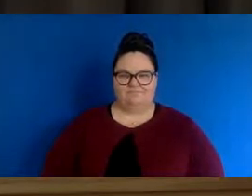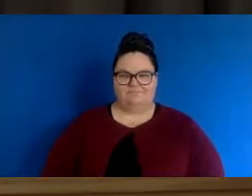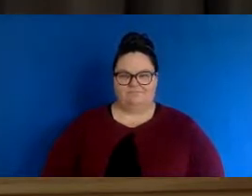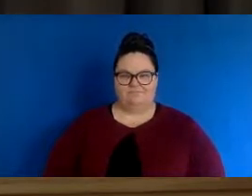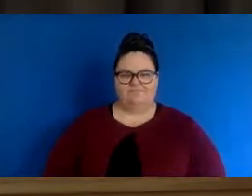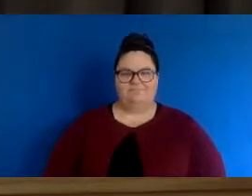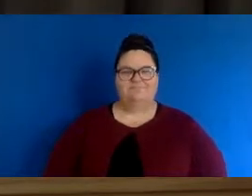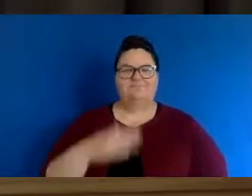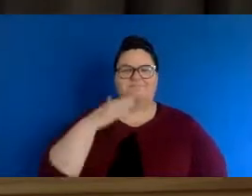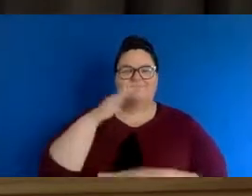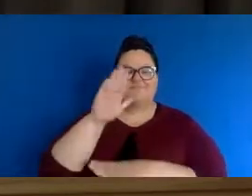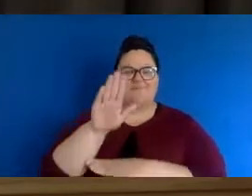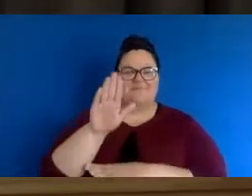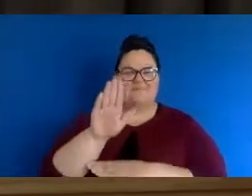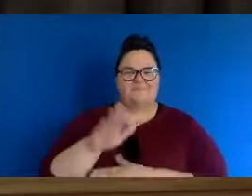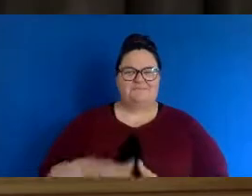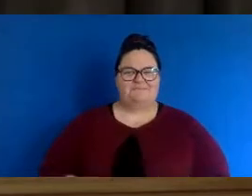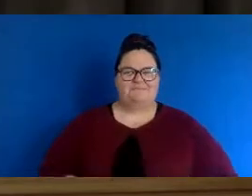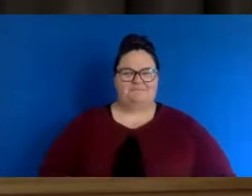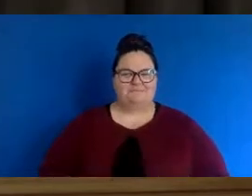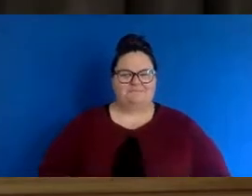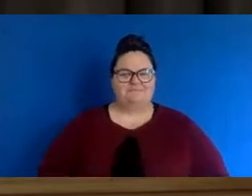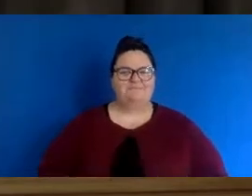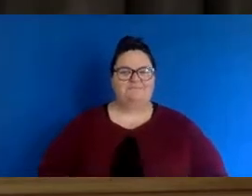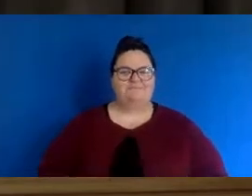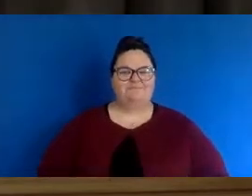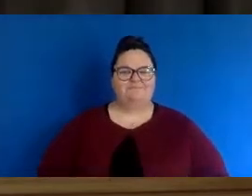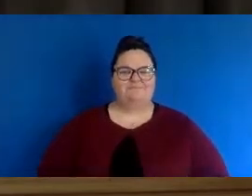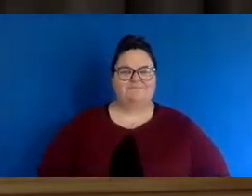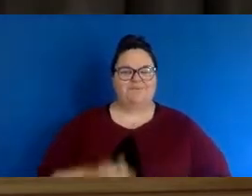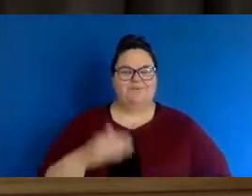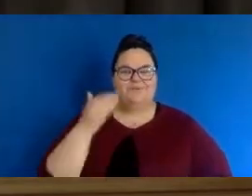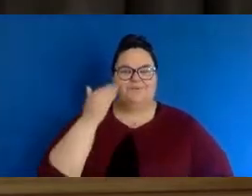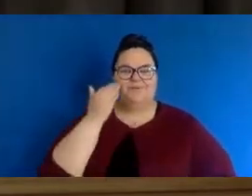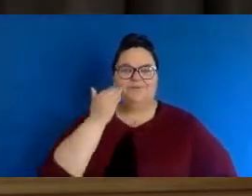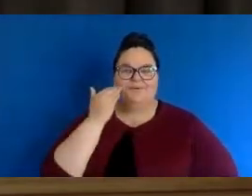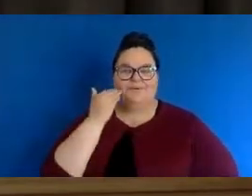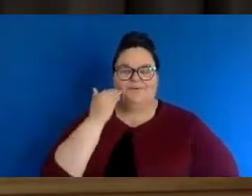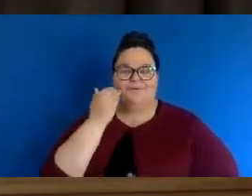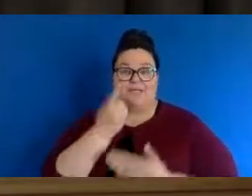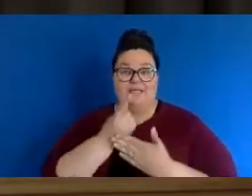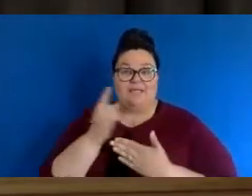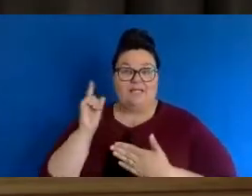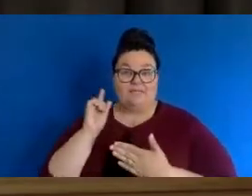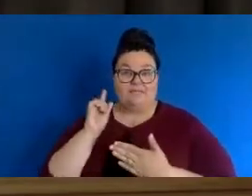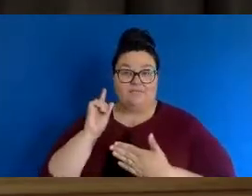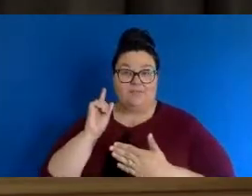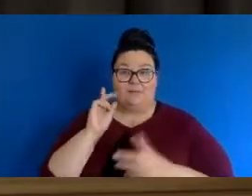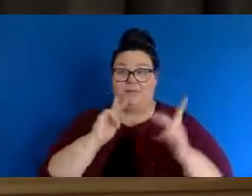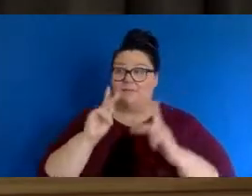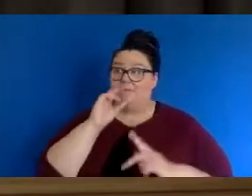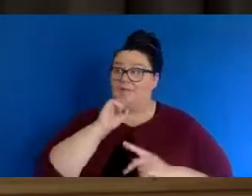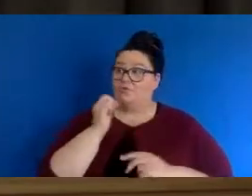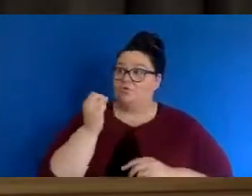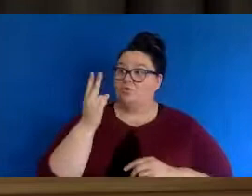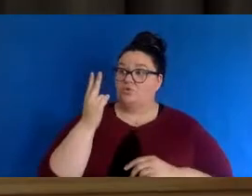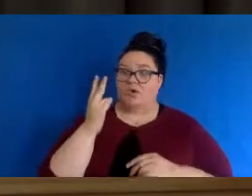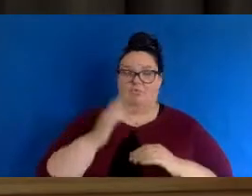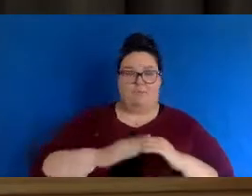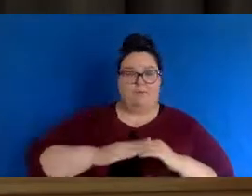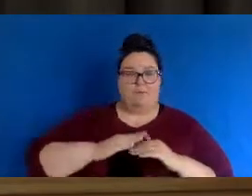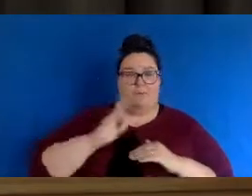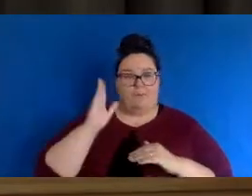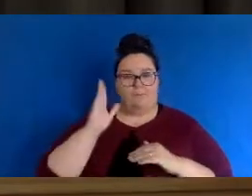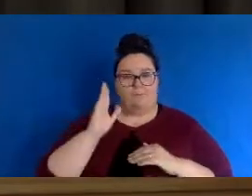Good afternoon. Bonjour. Just last week, all New Brunswickers became eligible to book an appointment for their second dose of